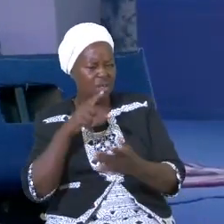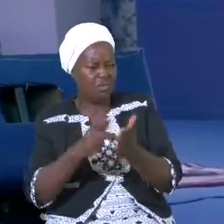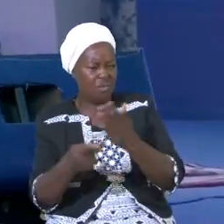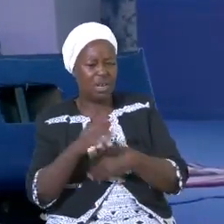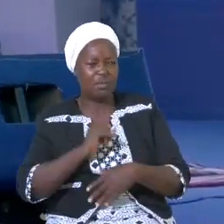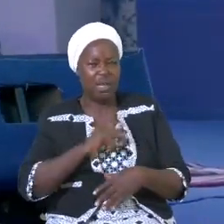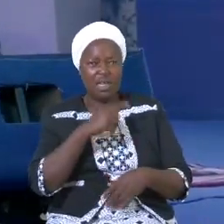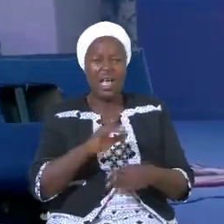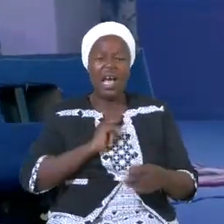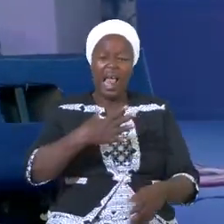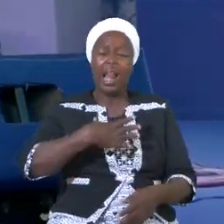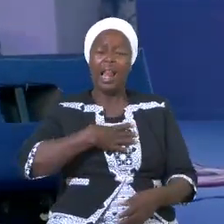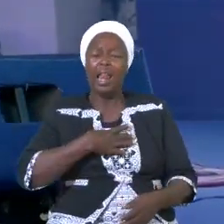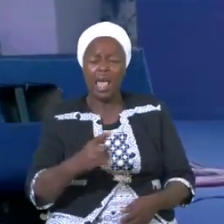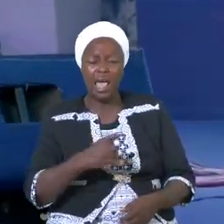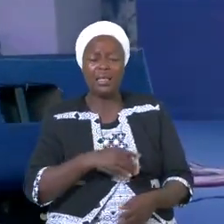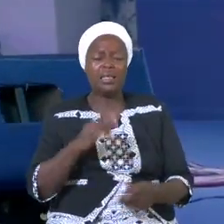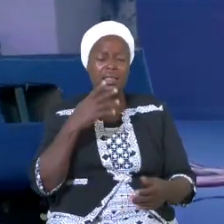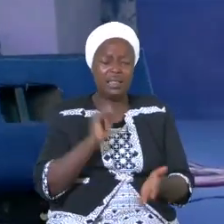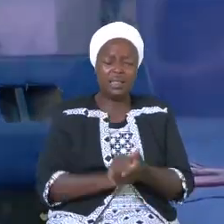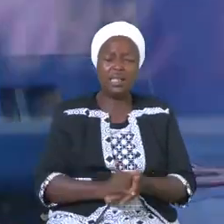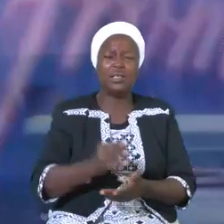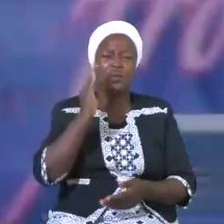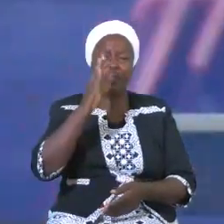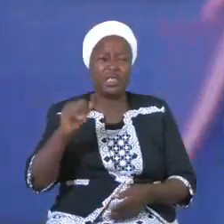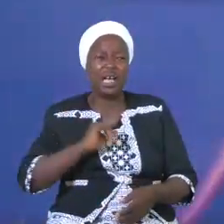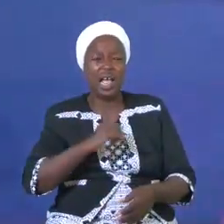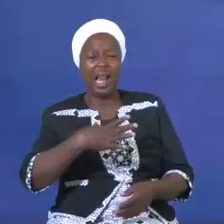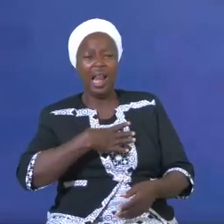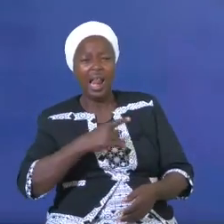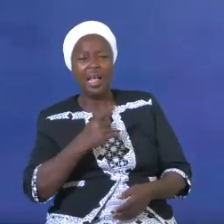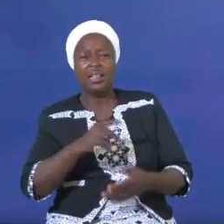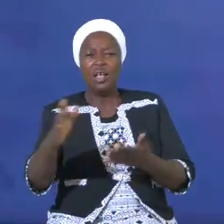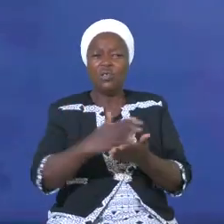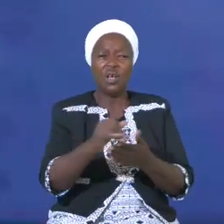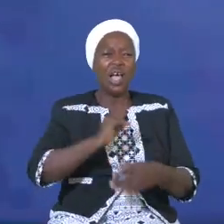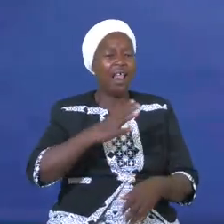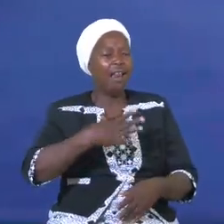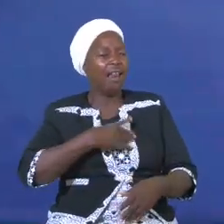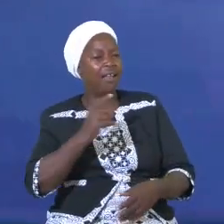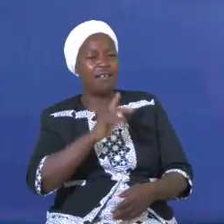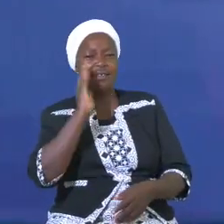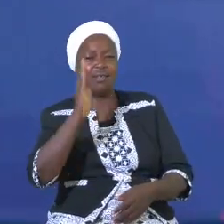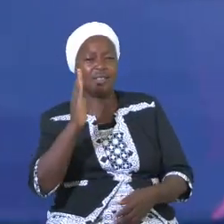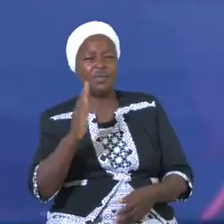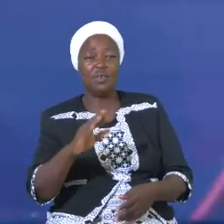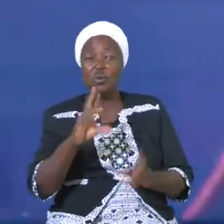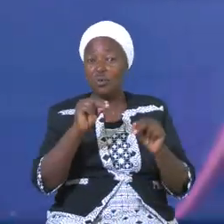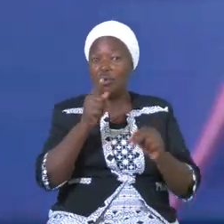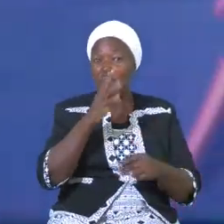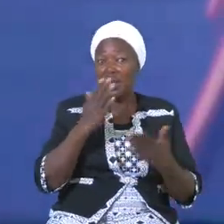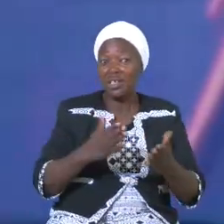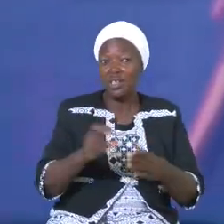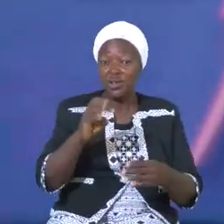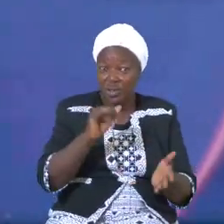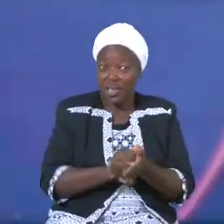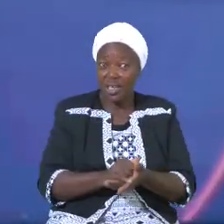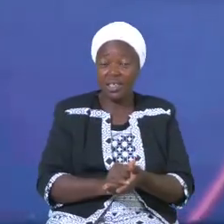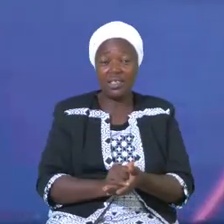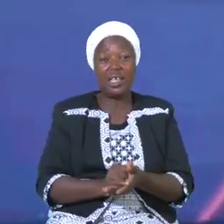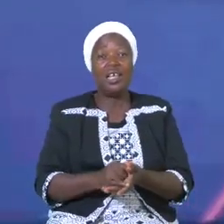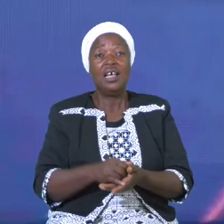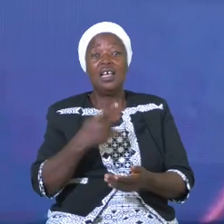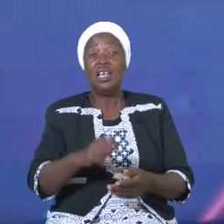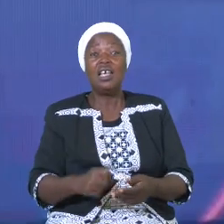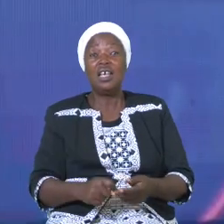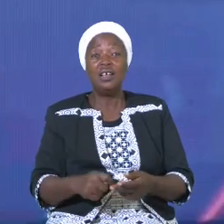like the preaching i like the songs i like the testimonies now you are here so that a definite